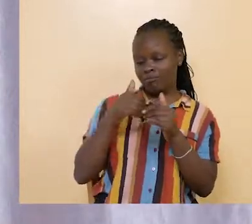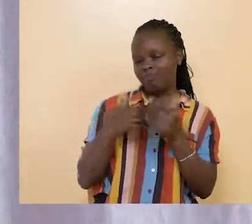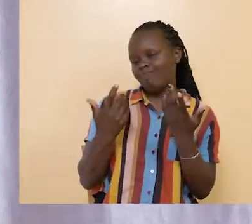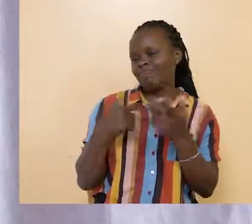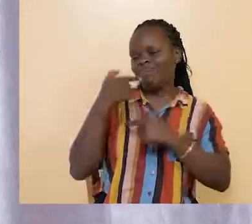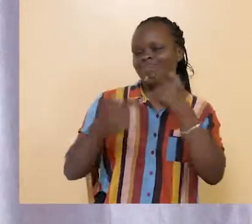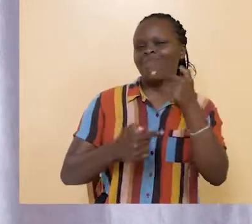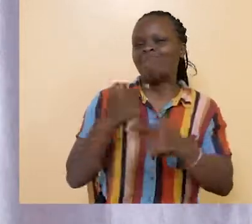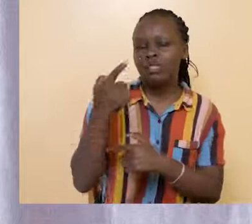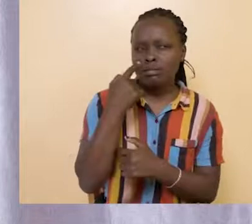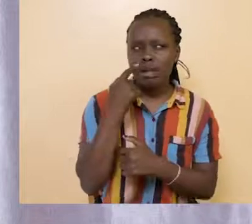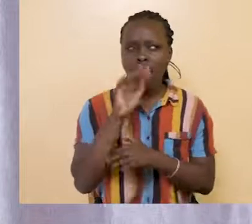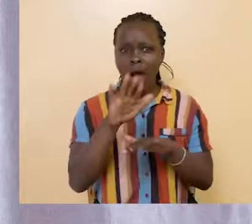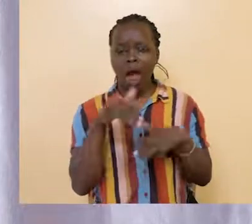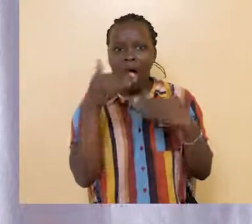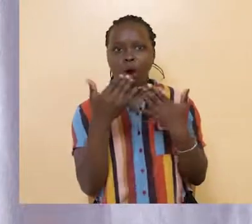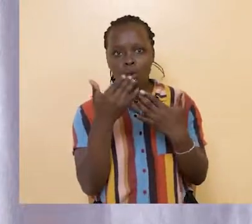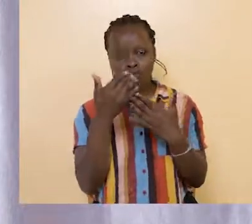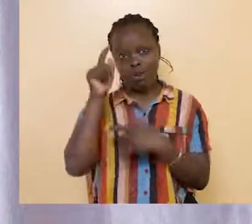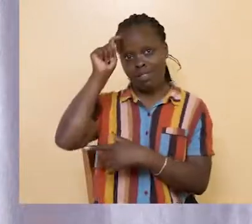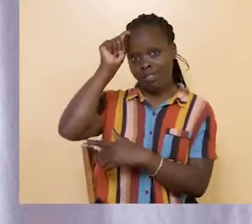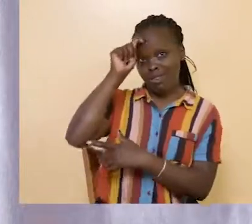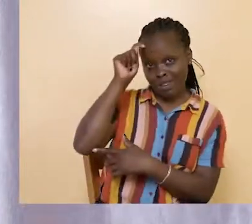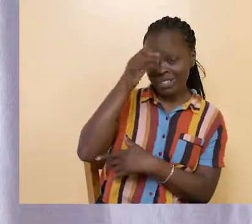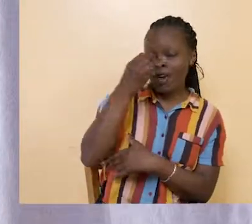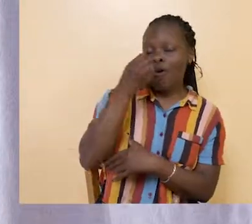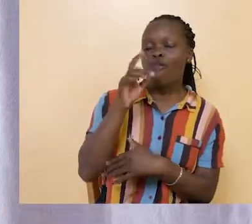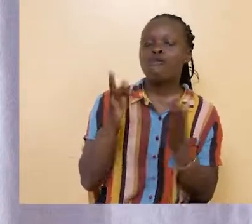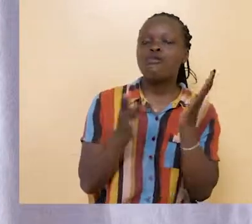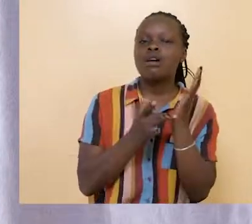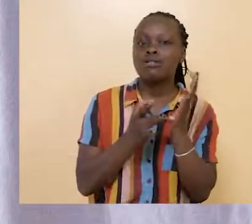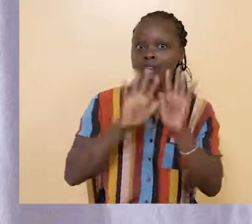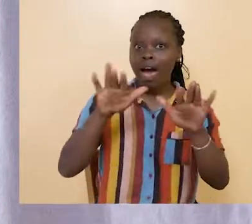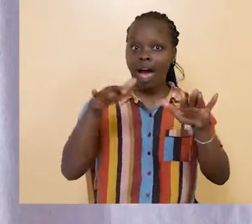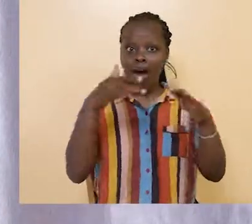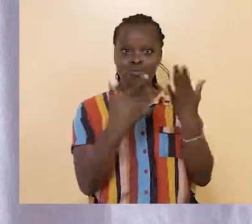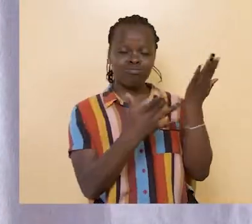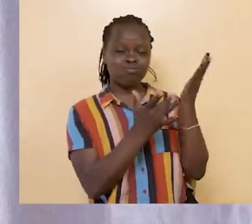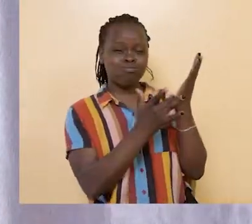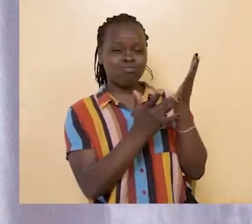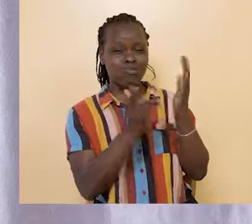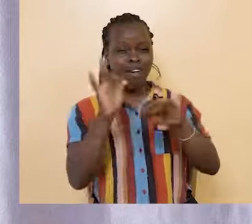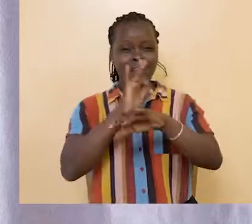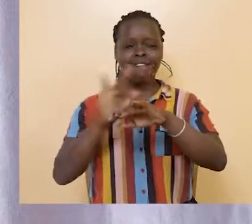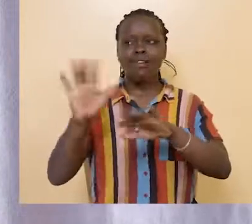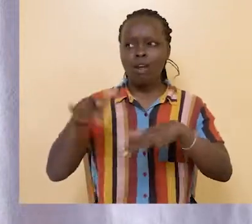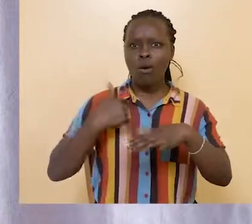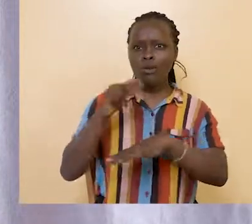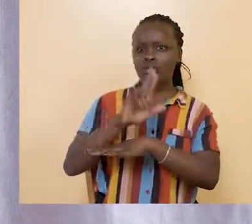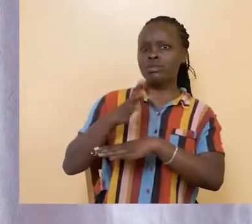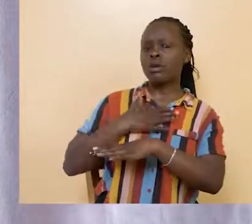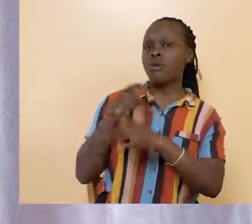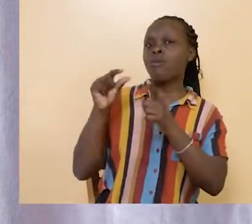and we look at how words, the impact that words have and how technology has affected how we use our words and